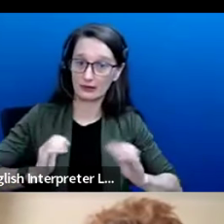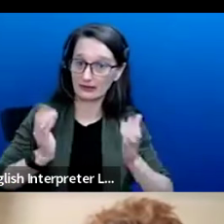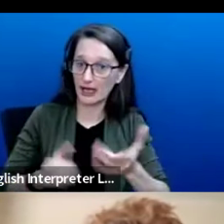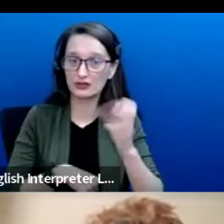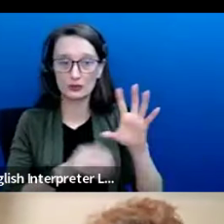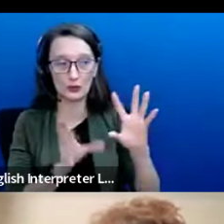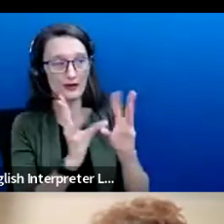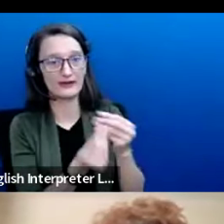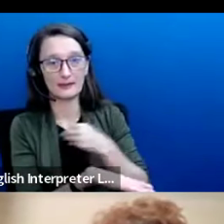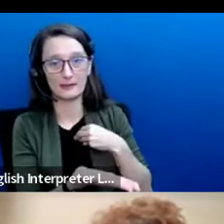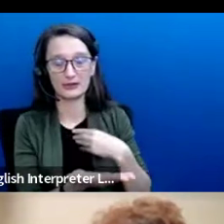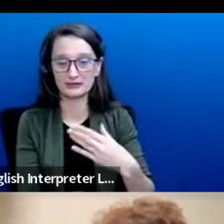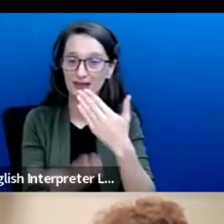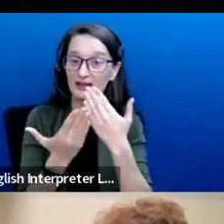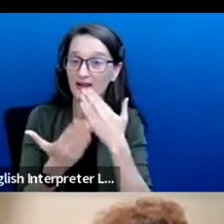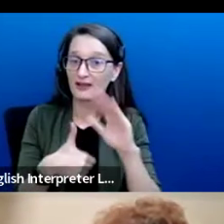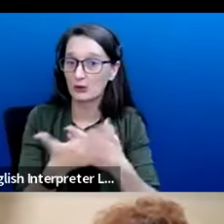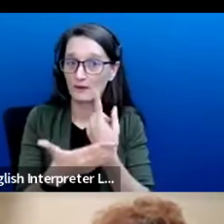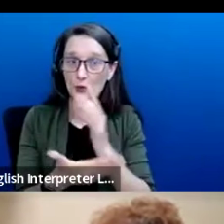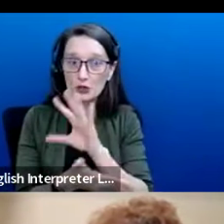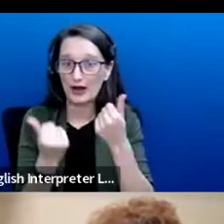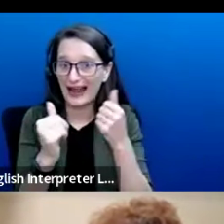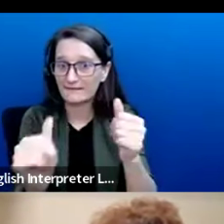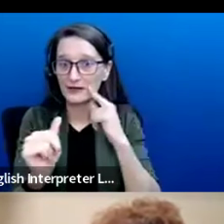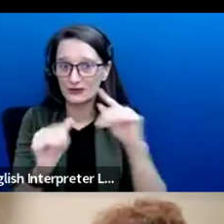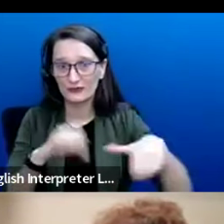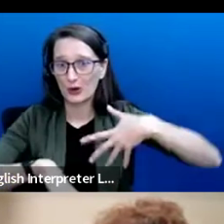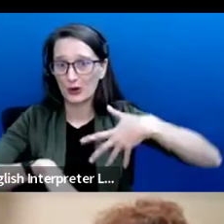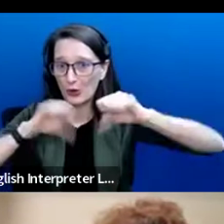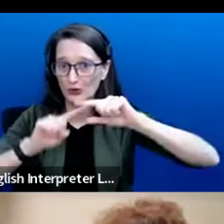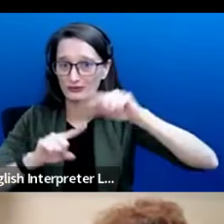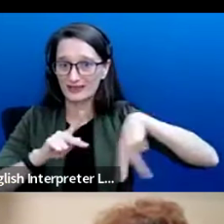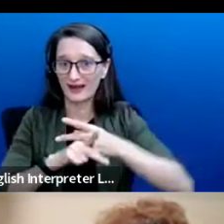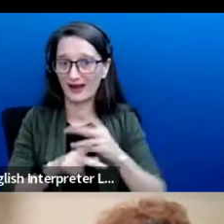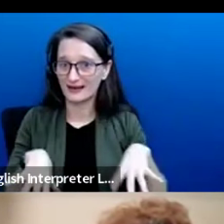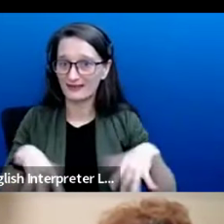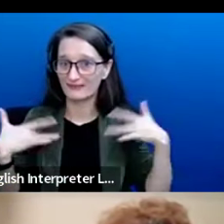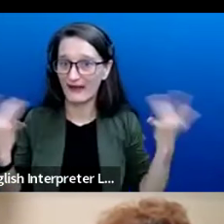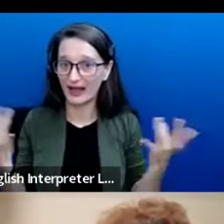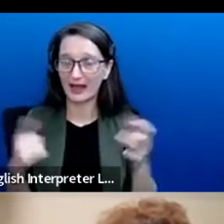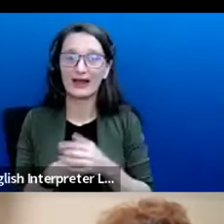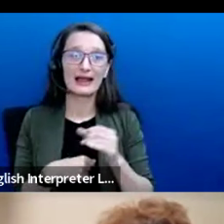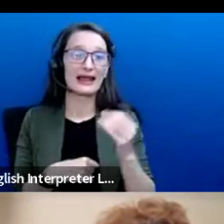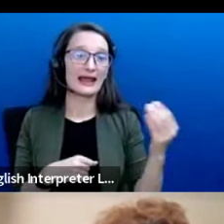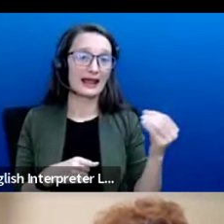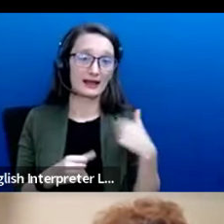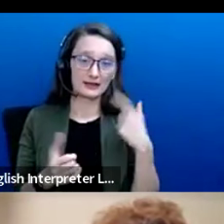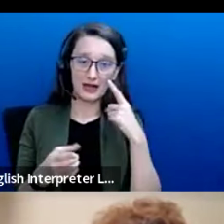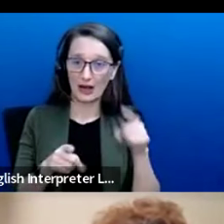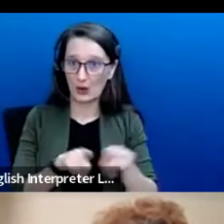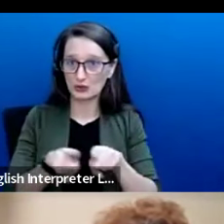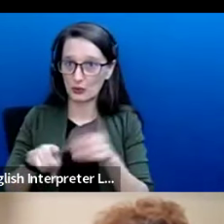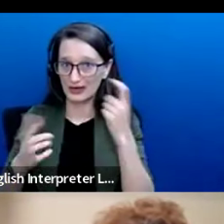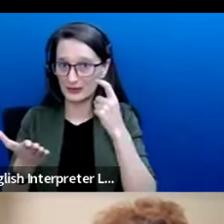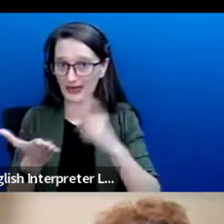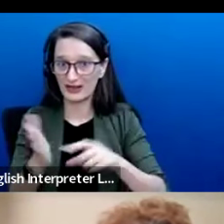thank you all for all of your efforts to put on things like this. I want to acknowledge that the State Council